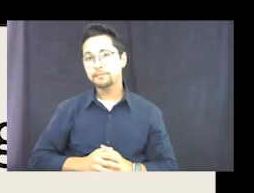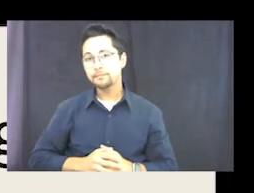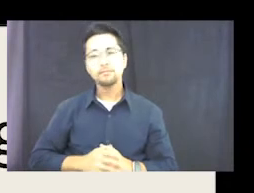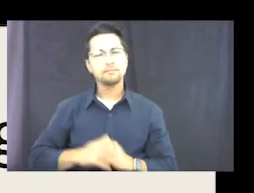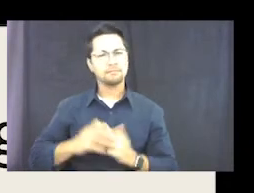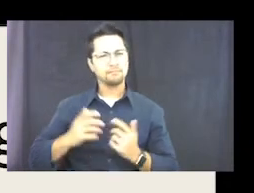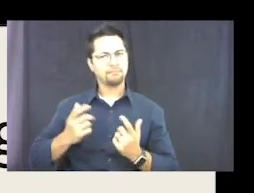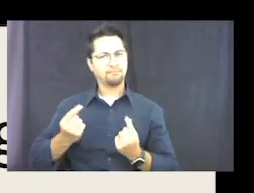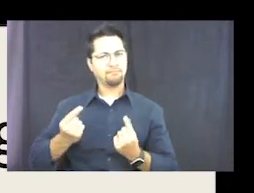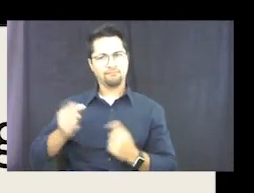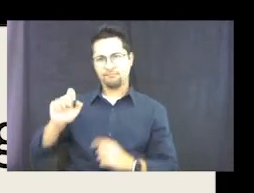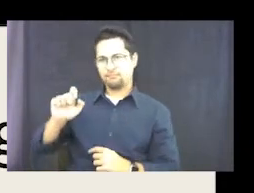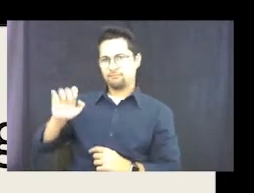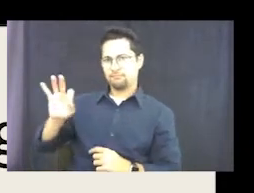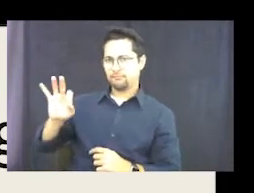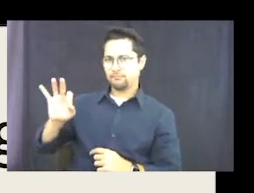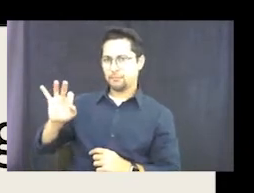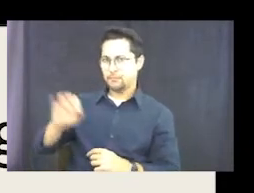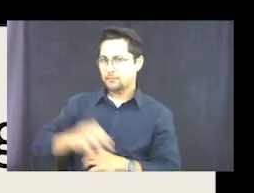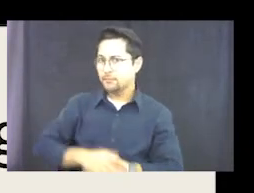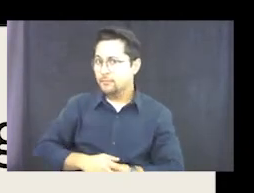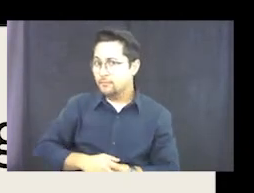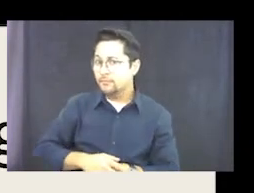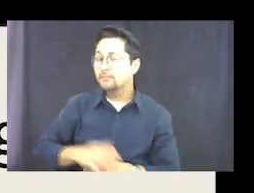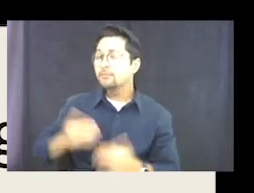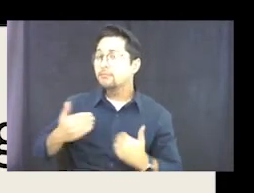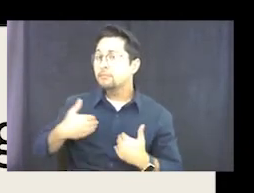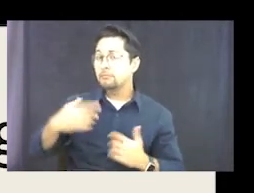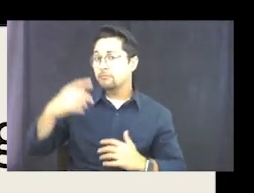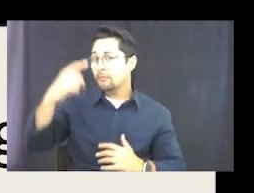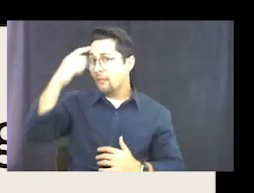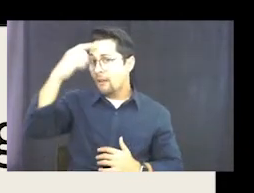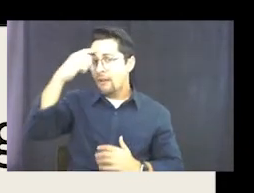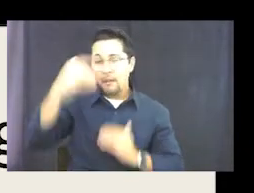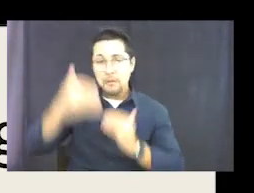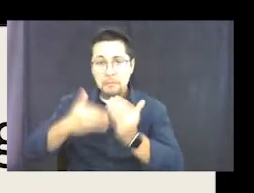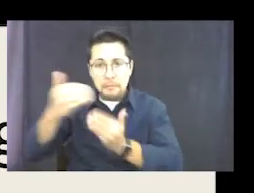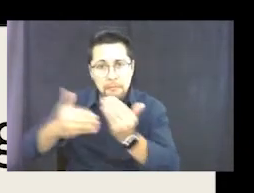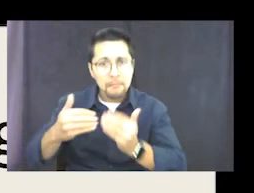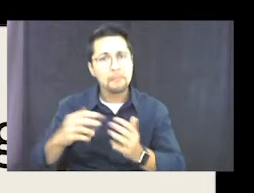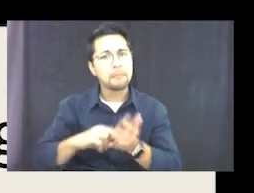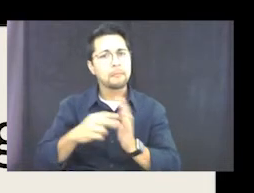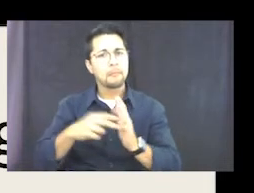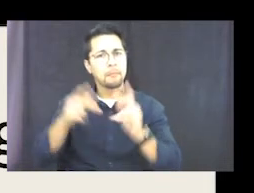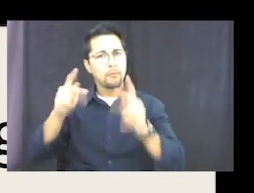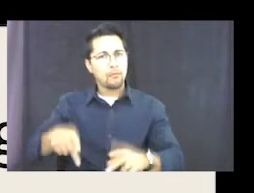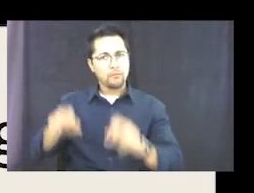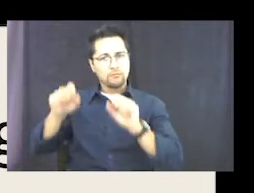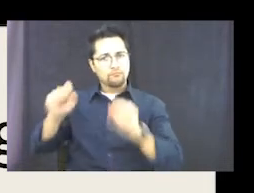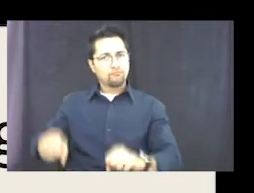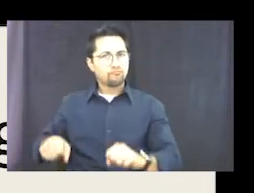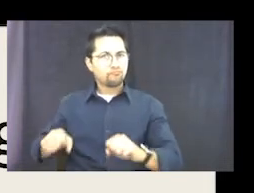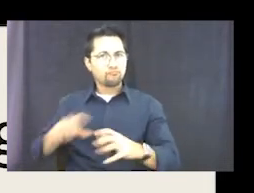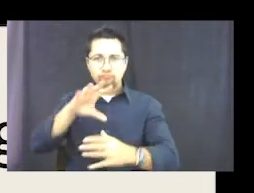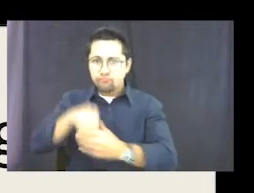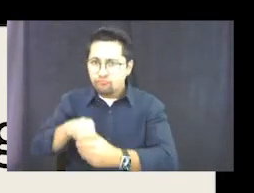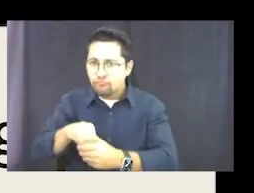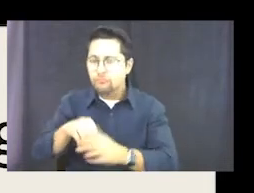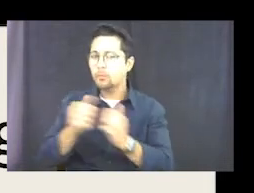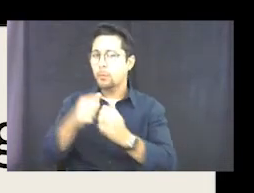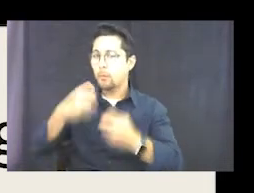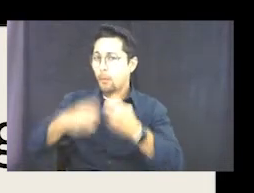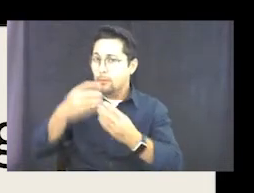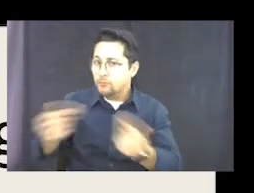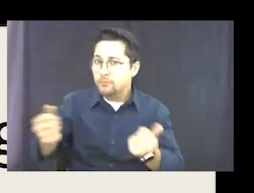So what is executive functioning? It involves cognitive processes that enable a person to engage in